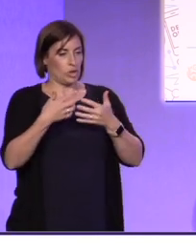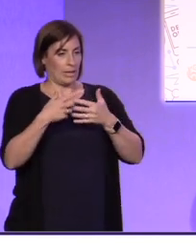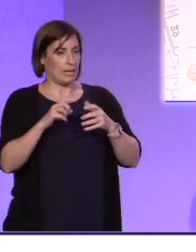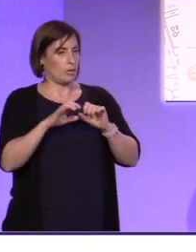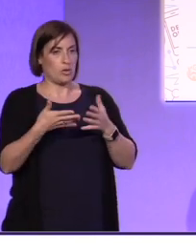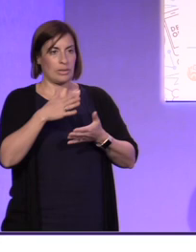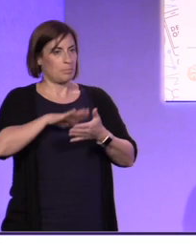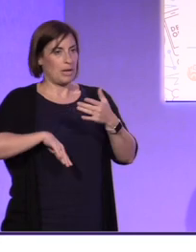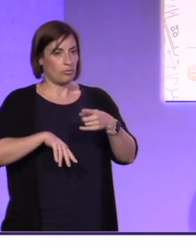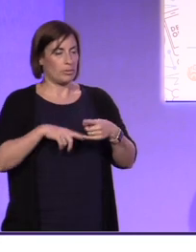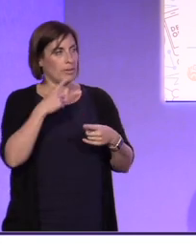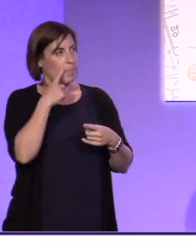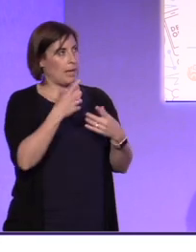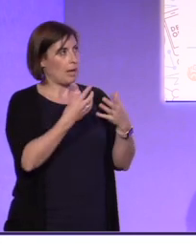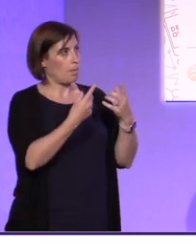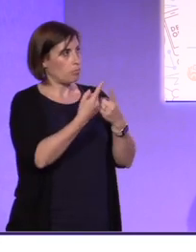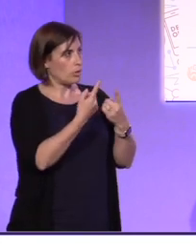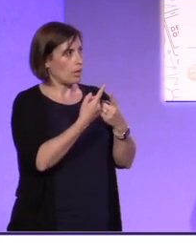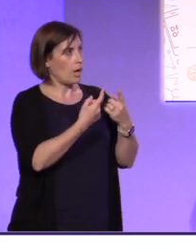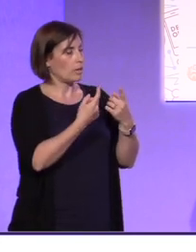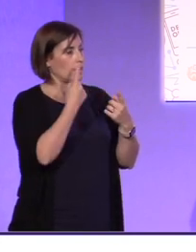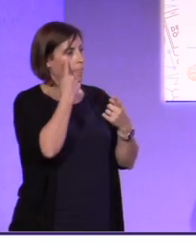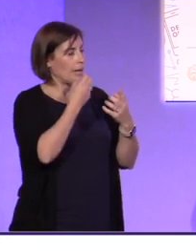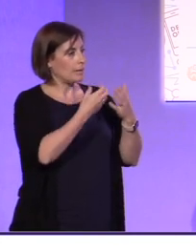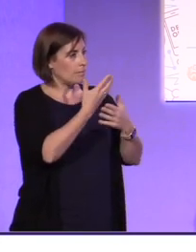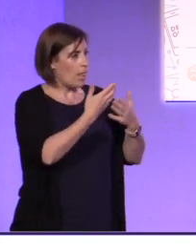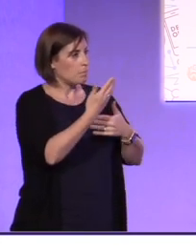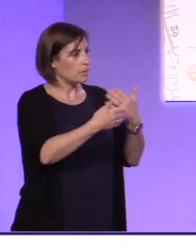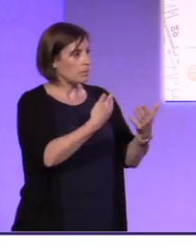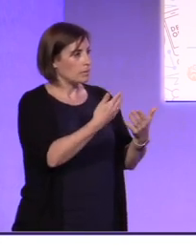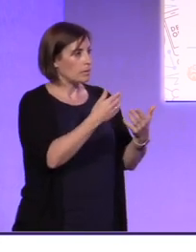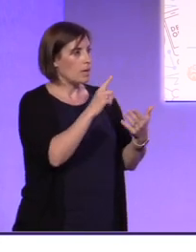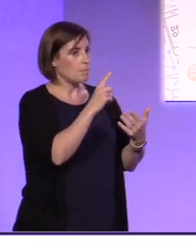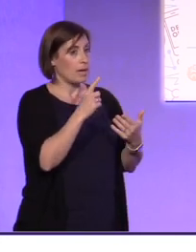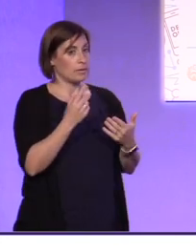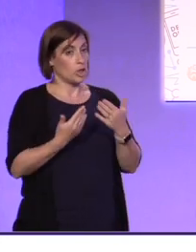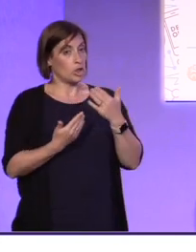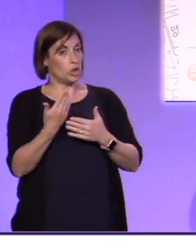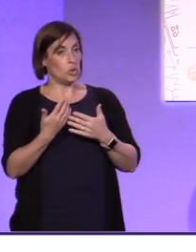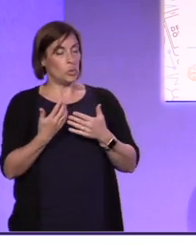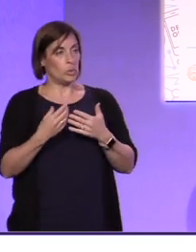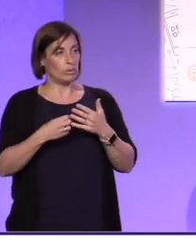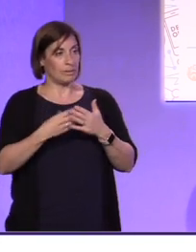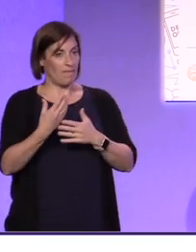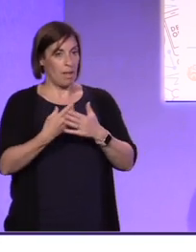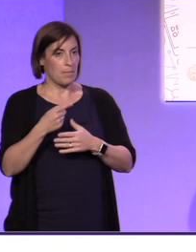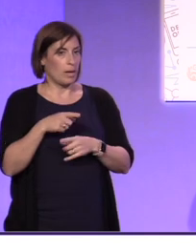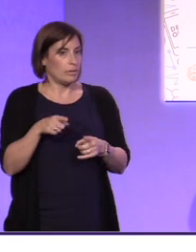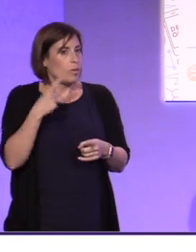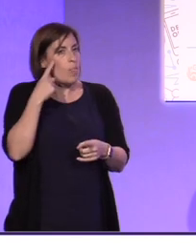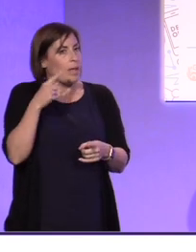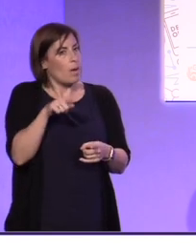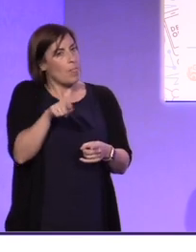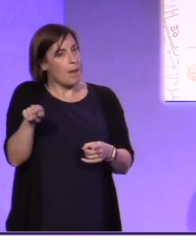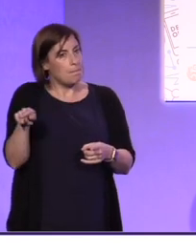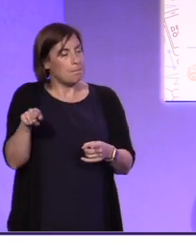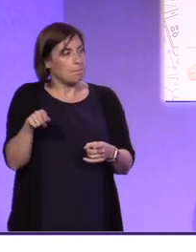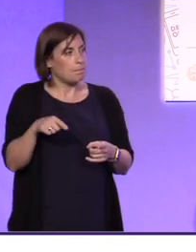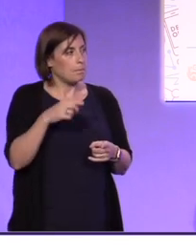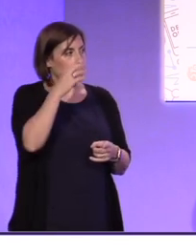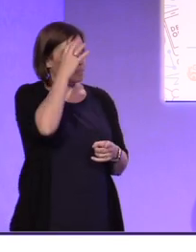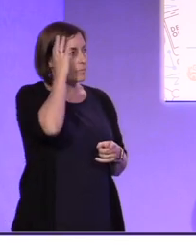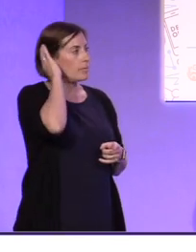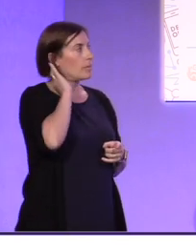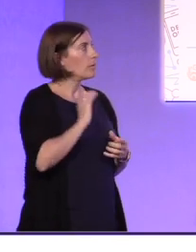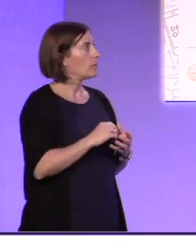of product, we think of ops, we think of developers, but we don't think of the people that are just starting. And knowing that there are checks in place puts you